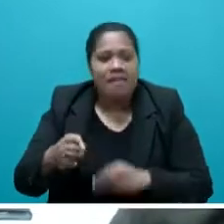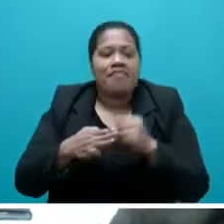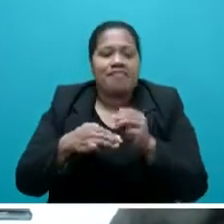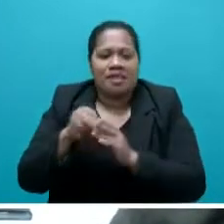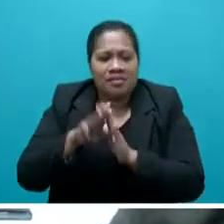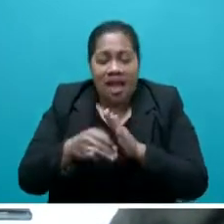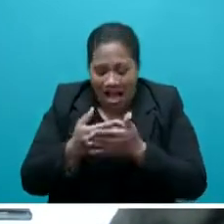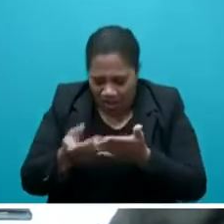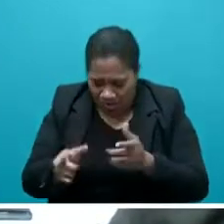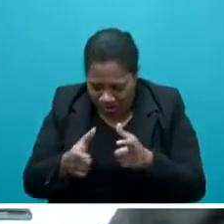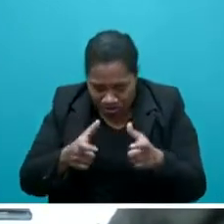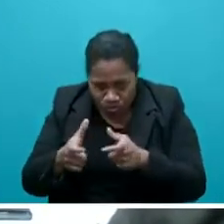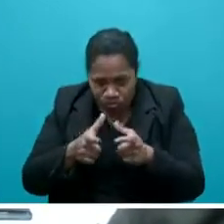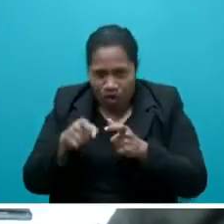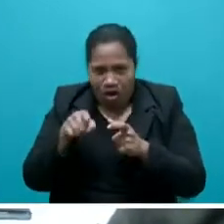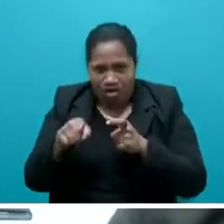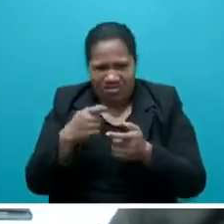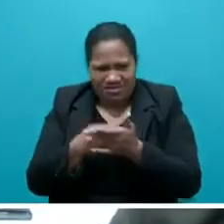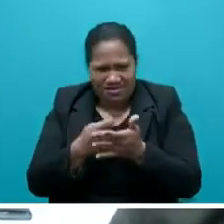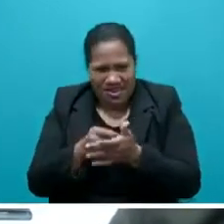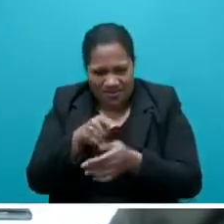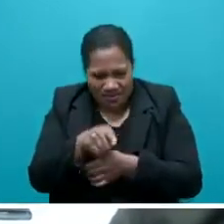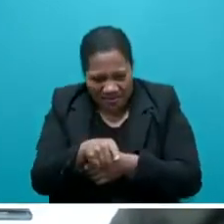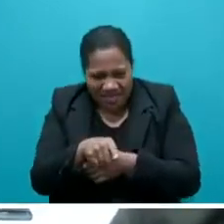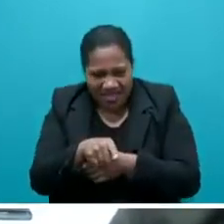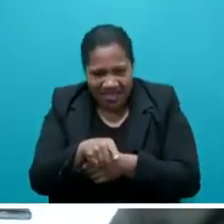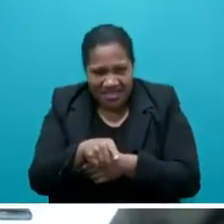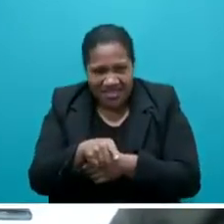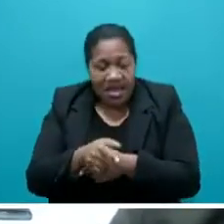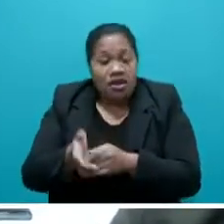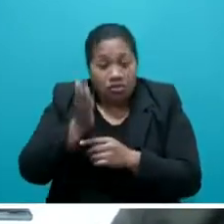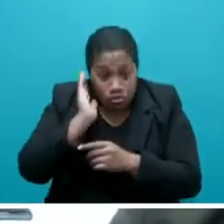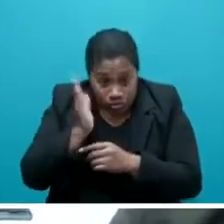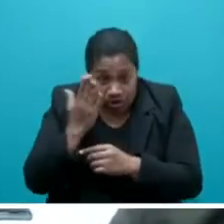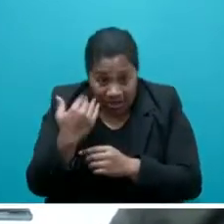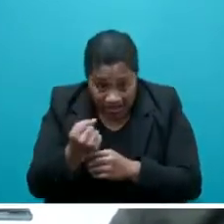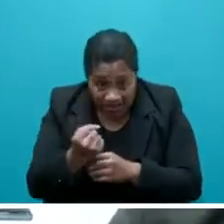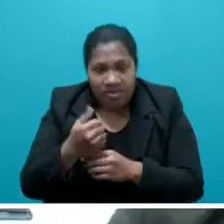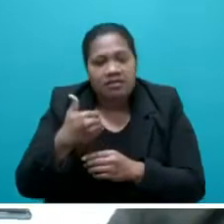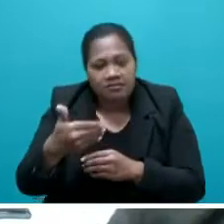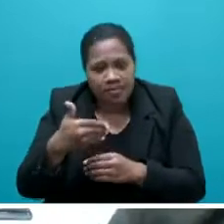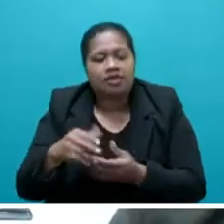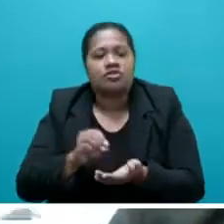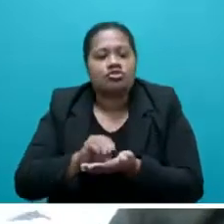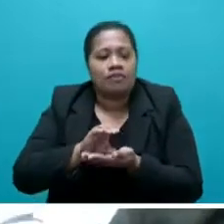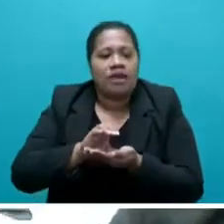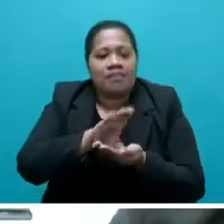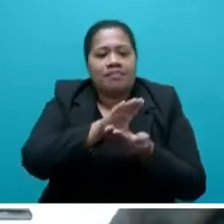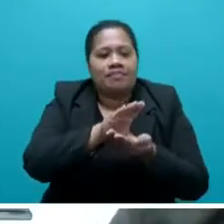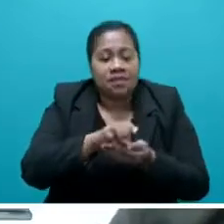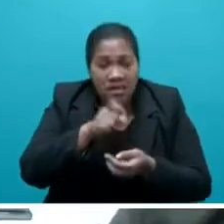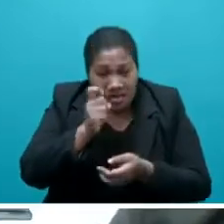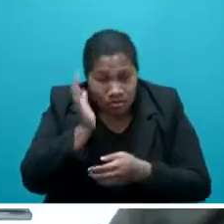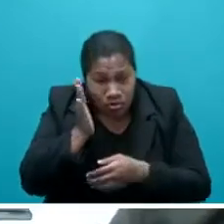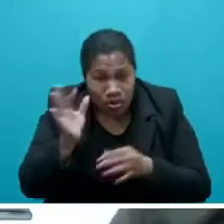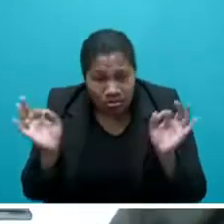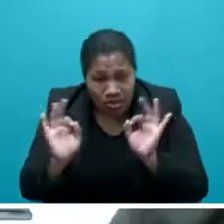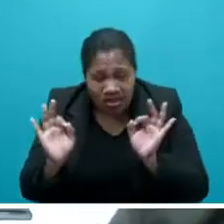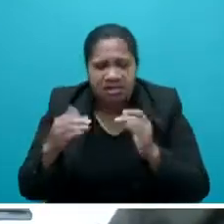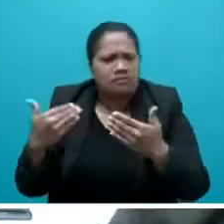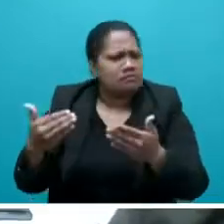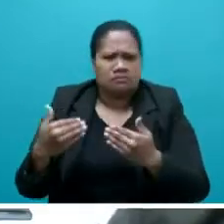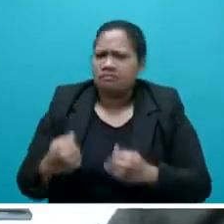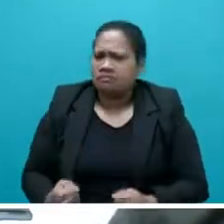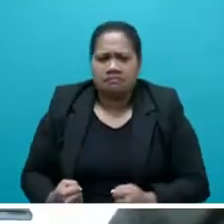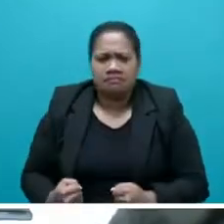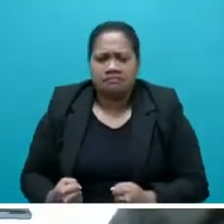kind of obtuse and nonsensical statements that we are getting, Mr. Speaker, sir. Order. Mr. Speaker, sir, we had also somebody else